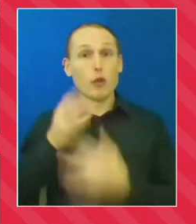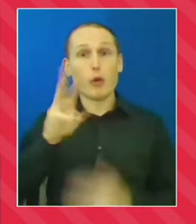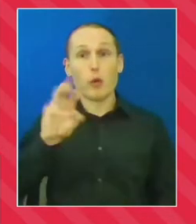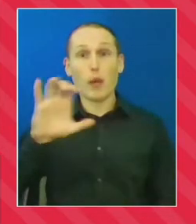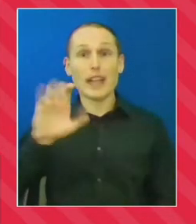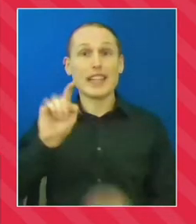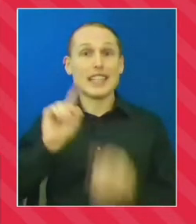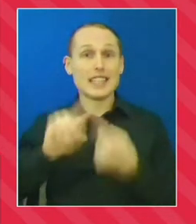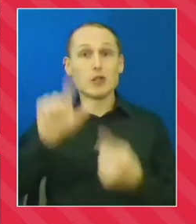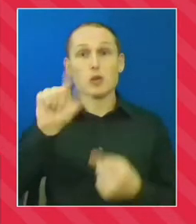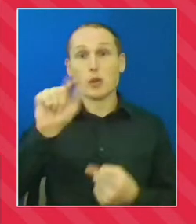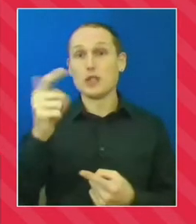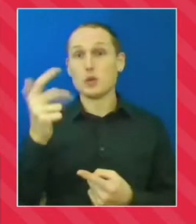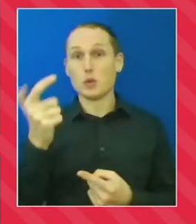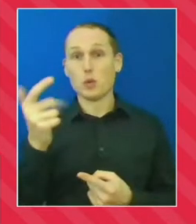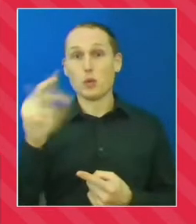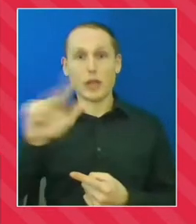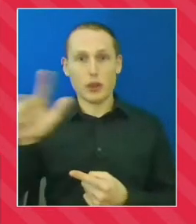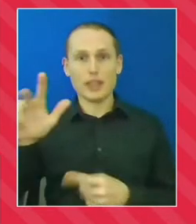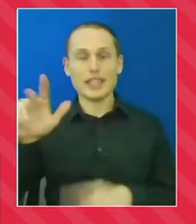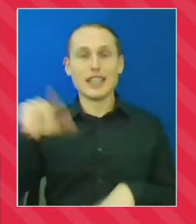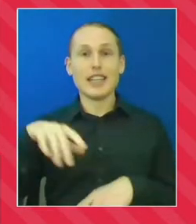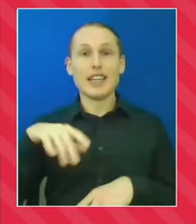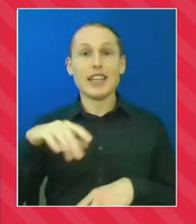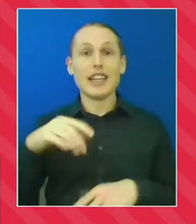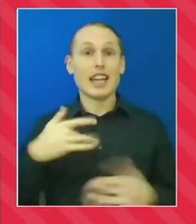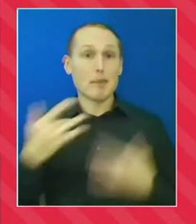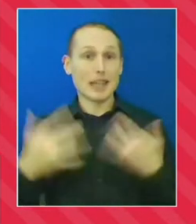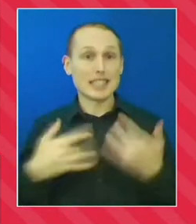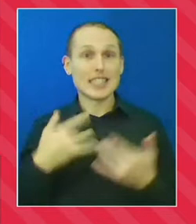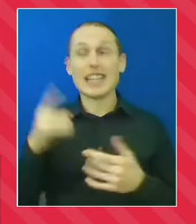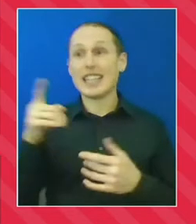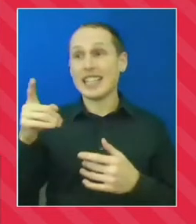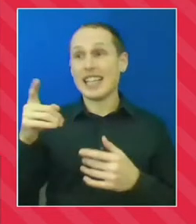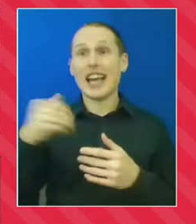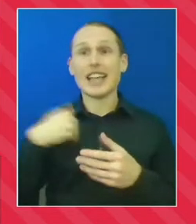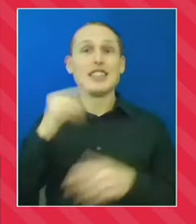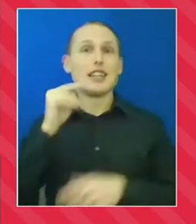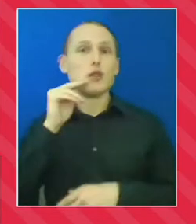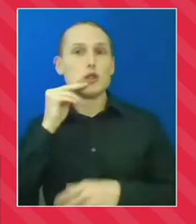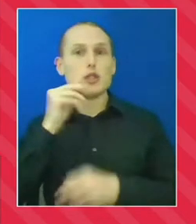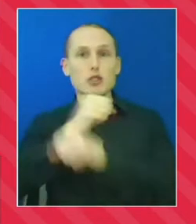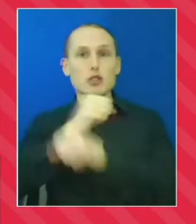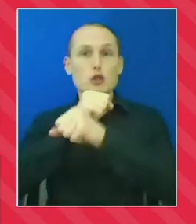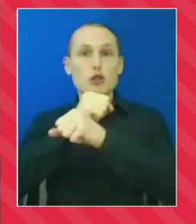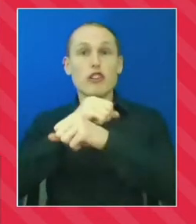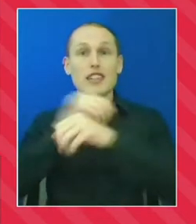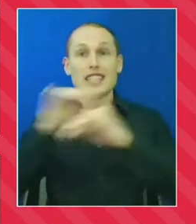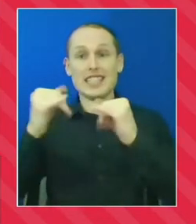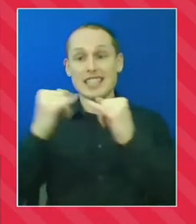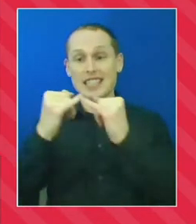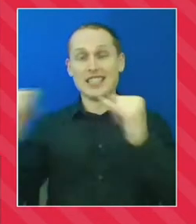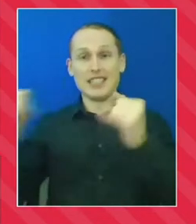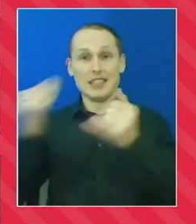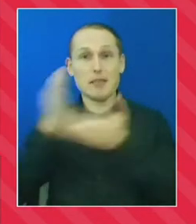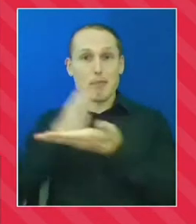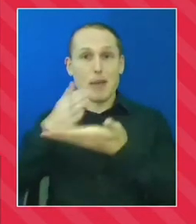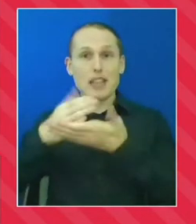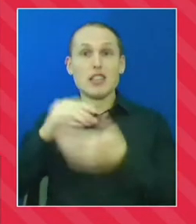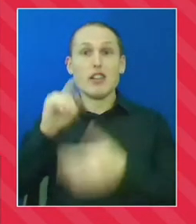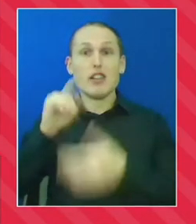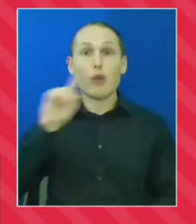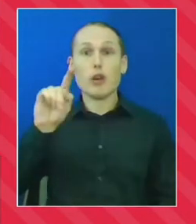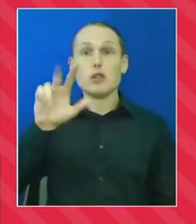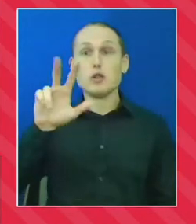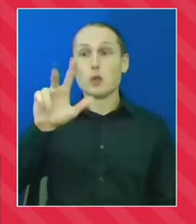budget has a nutrition security line item, and that's proposed to be $23 million. And that's going to hopefully further our work to promote